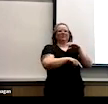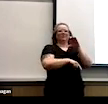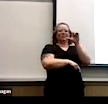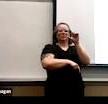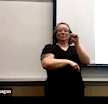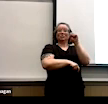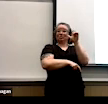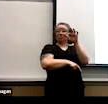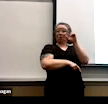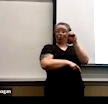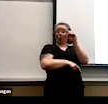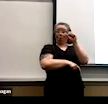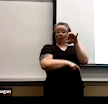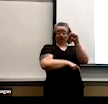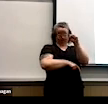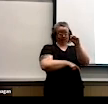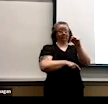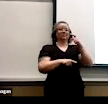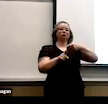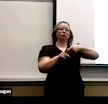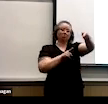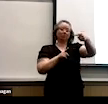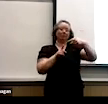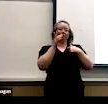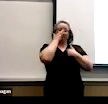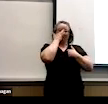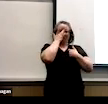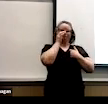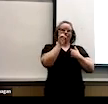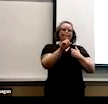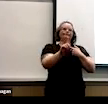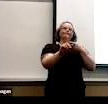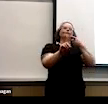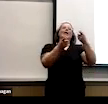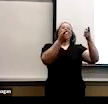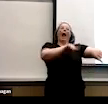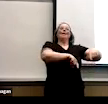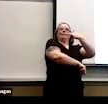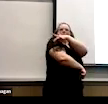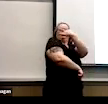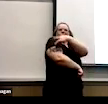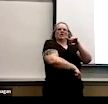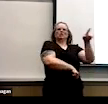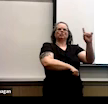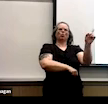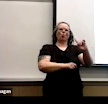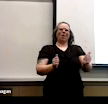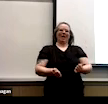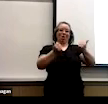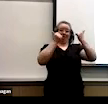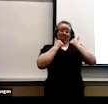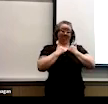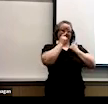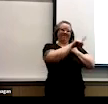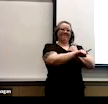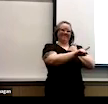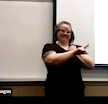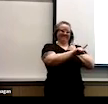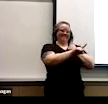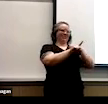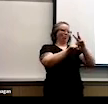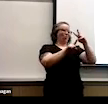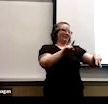who, the family's in Windsor, they basically have to come to London every 2 weeks to see somebody. Right. And so now they can go somewhere and do one-stop shopping essentially. And it's also